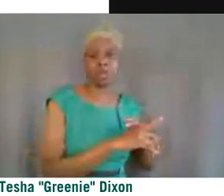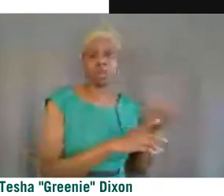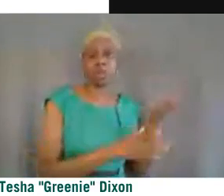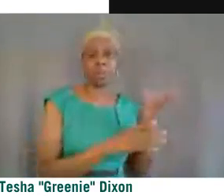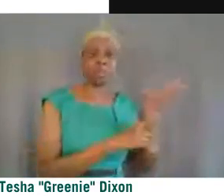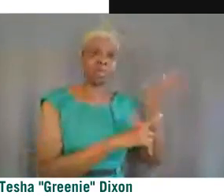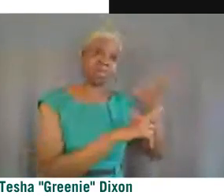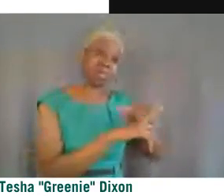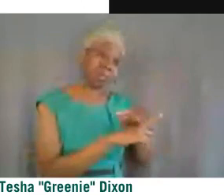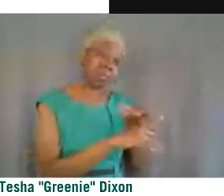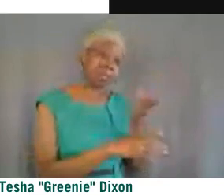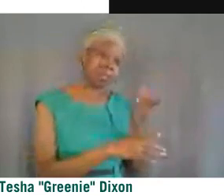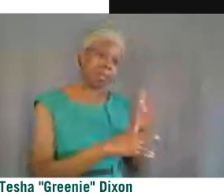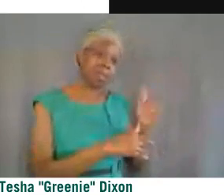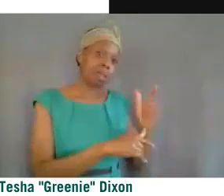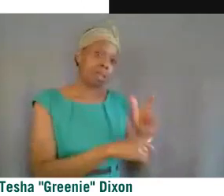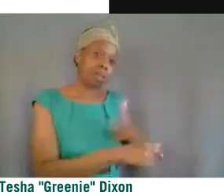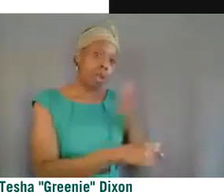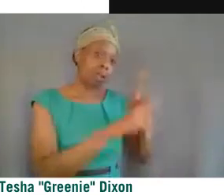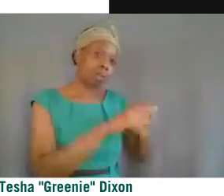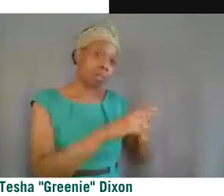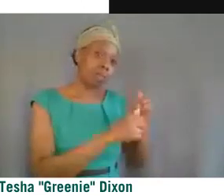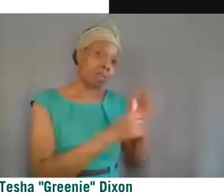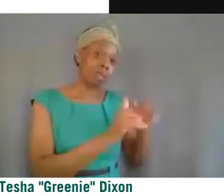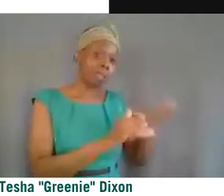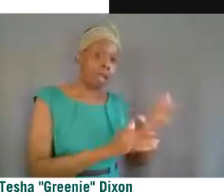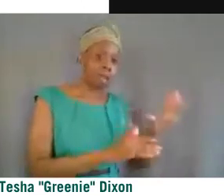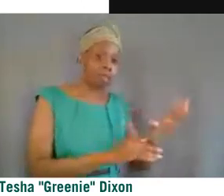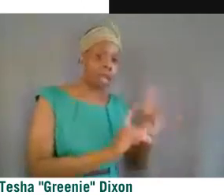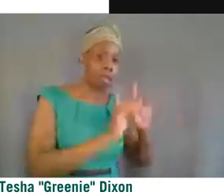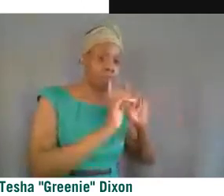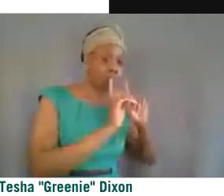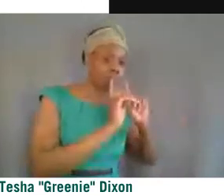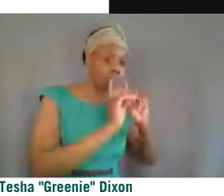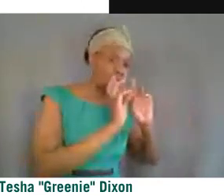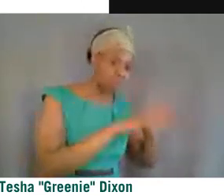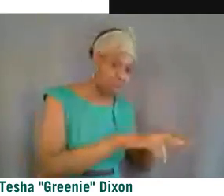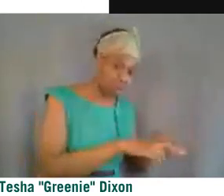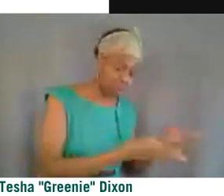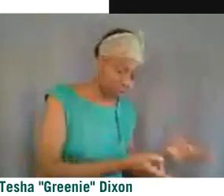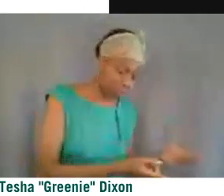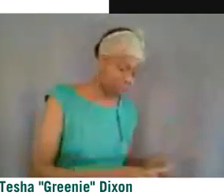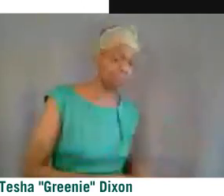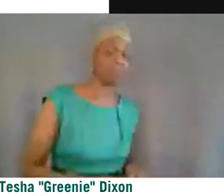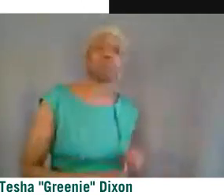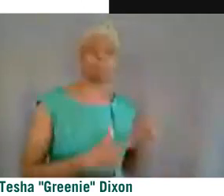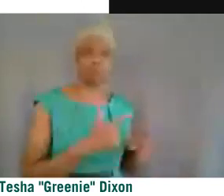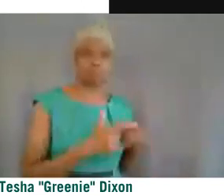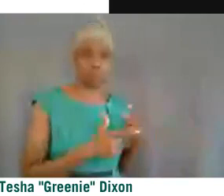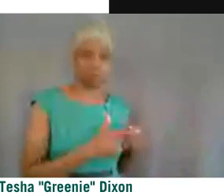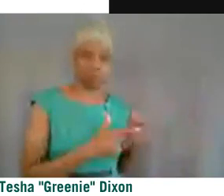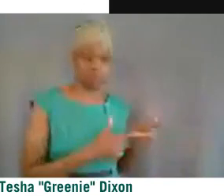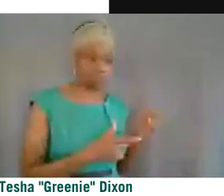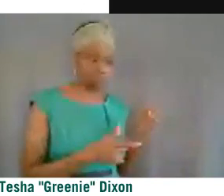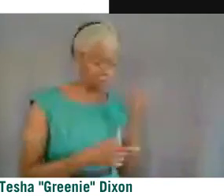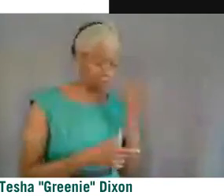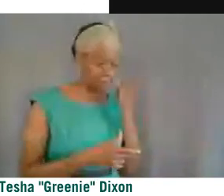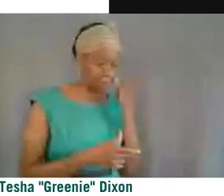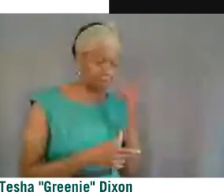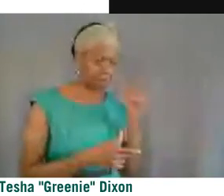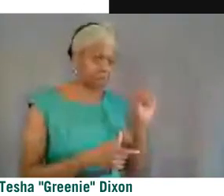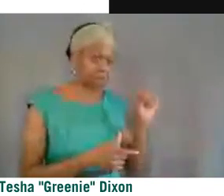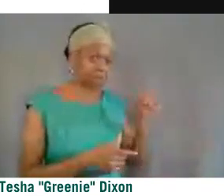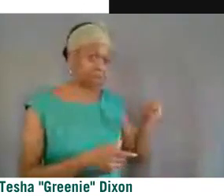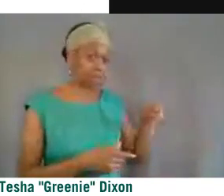or even longer, depending on the child and the response. And then if the